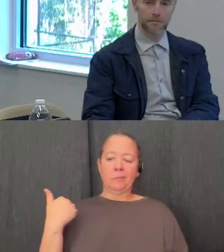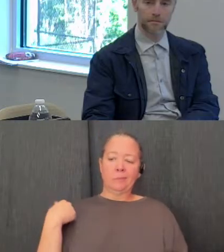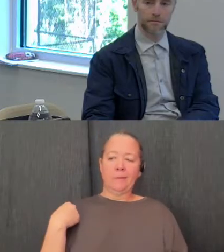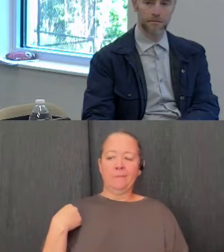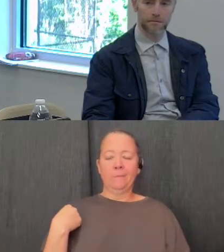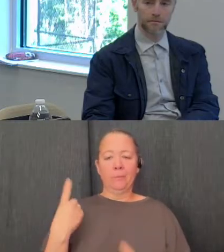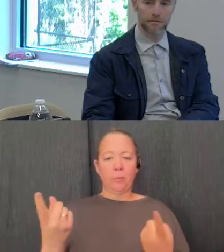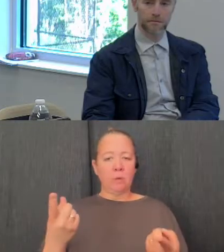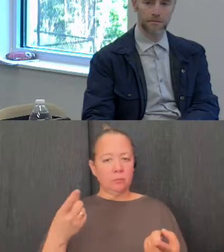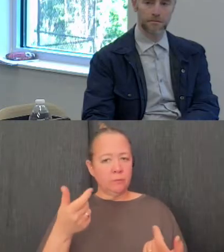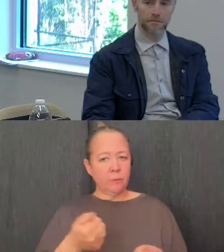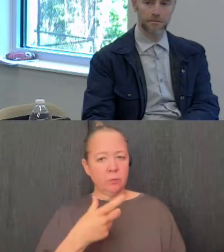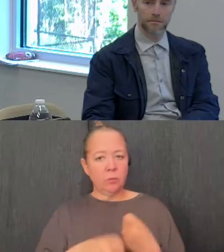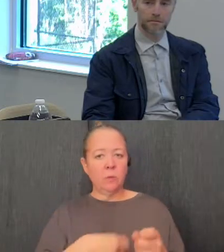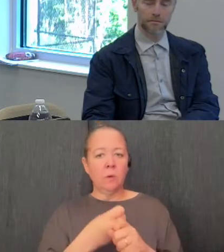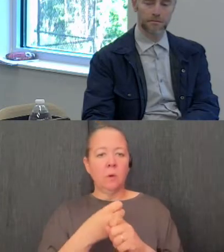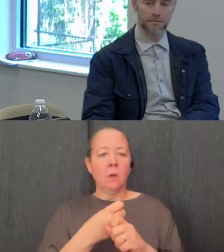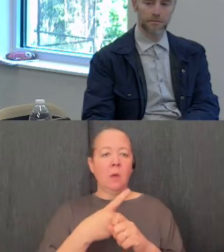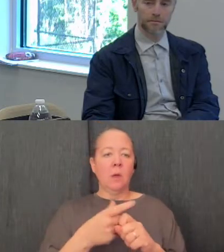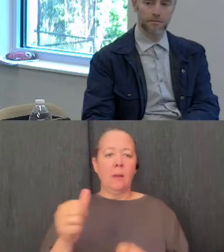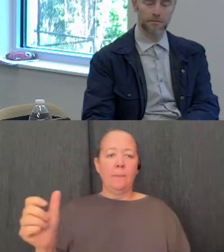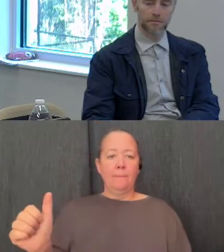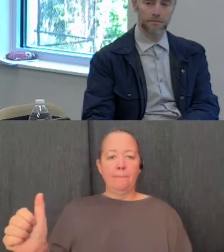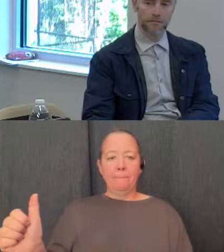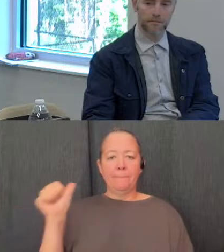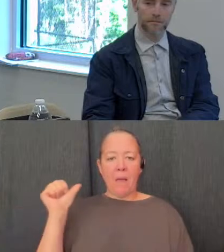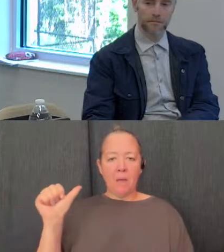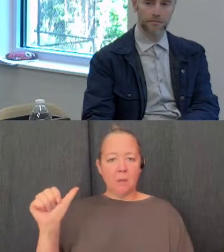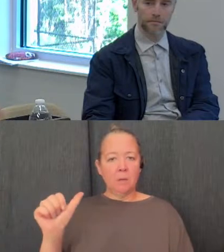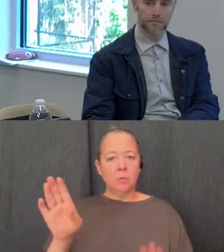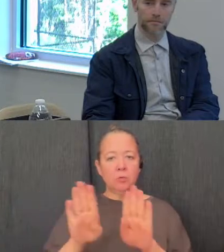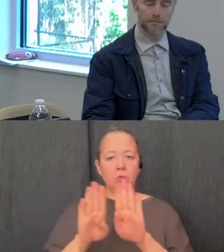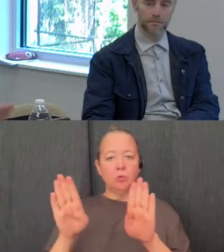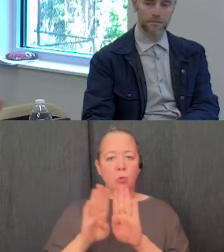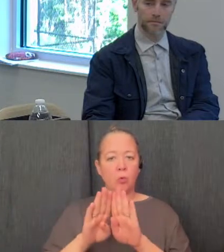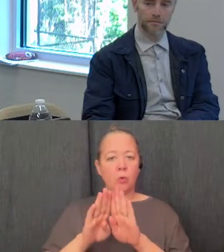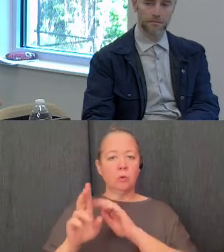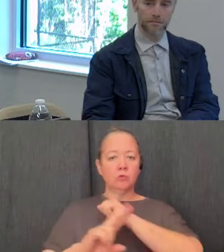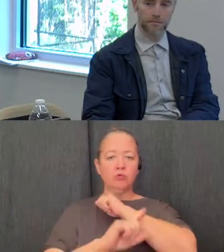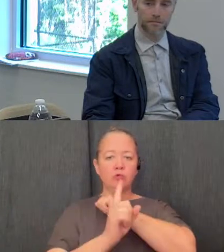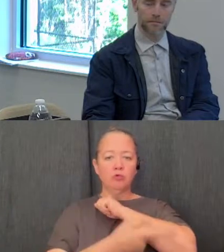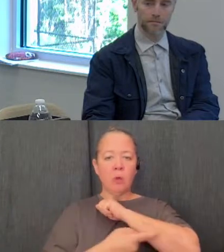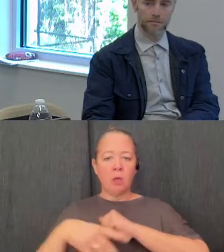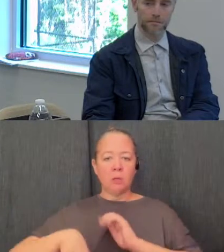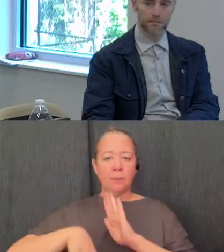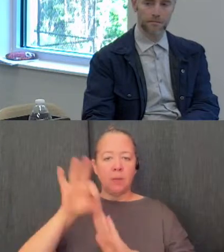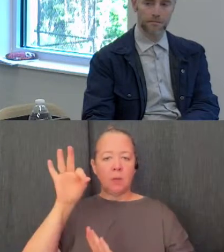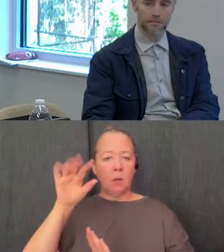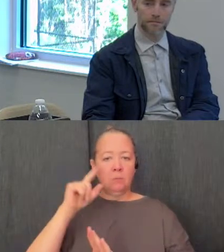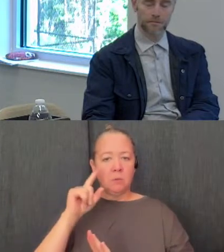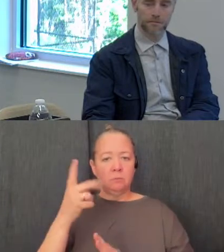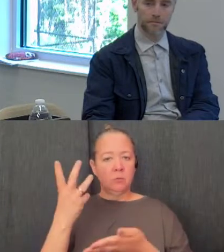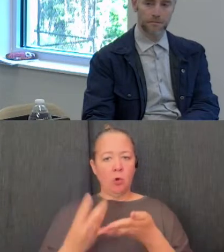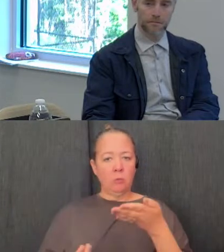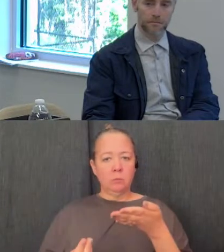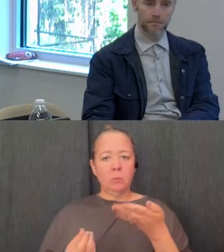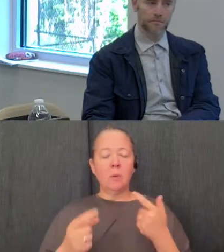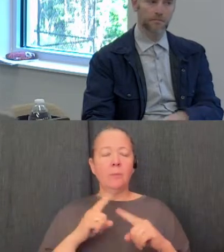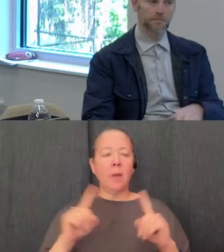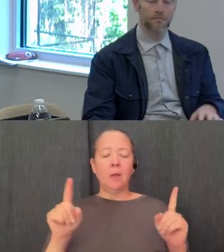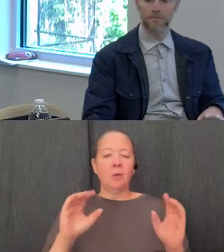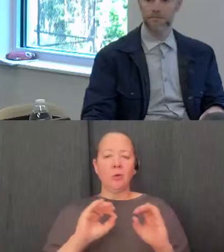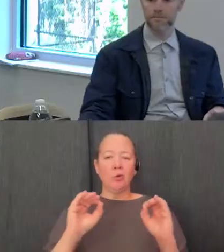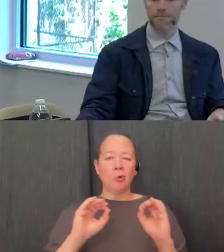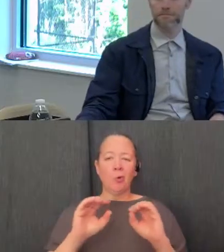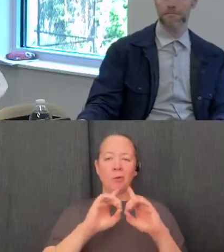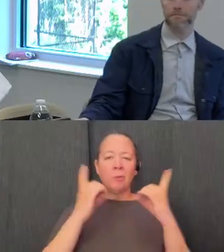backdoor trash pickup. There's a number of other things. But no department should be exempt from looking